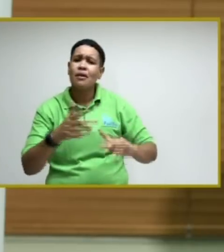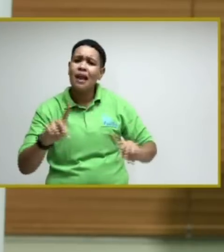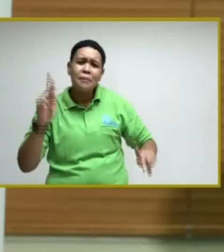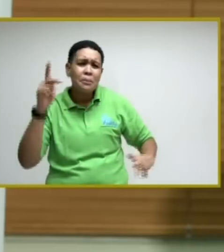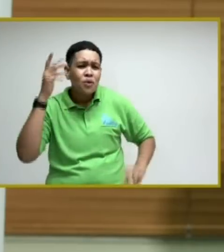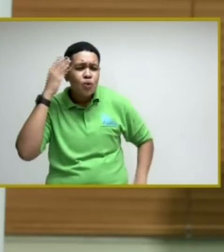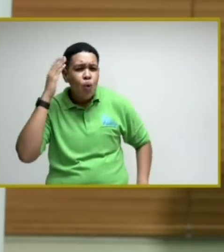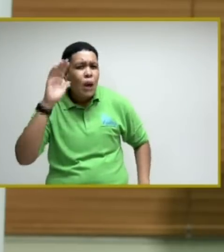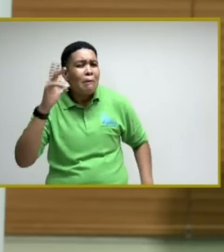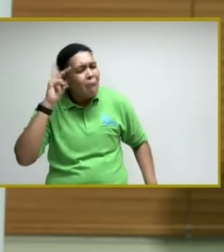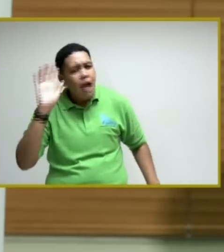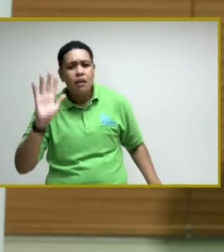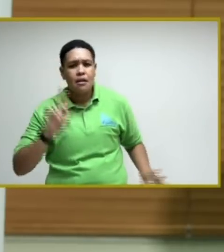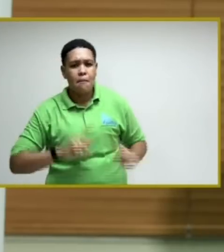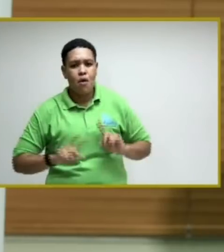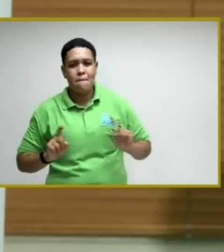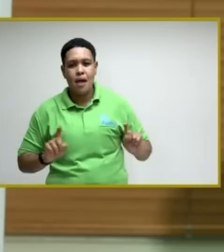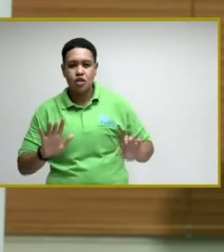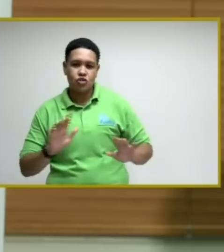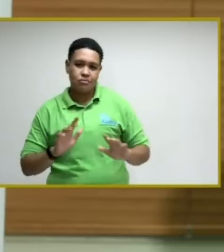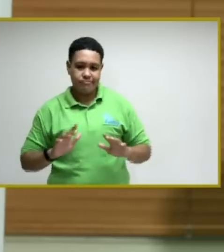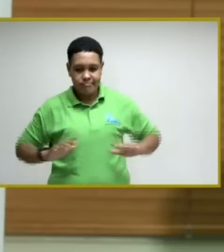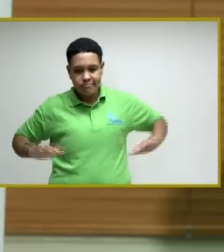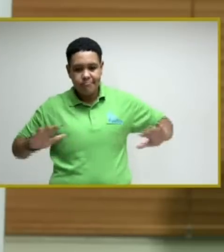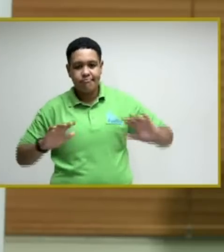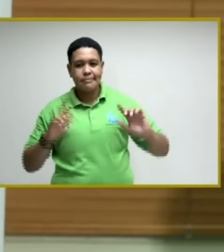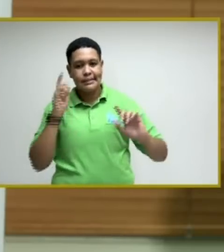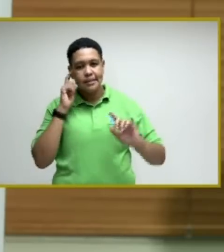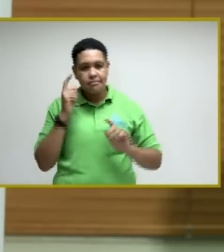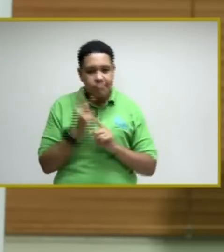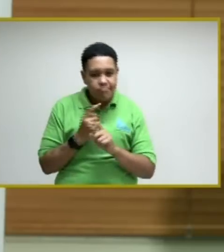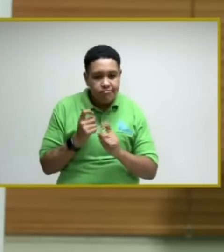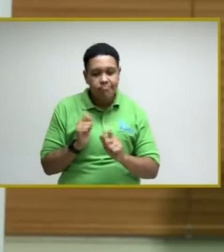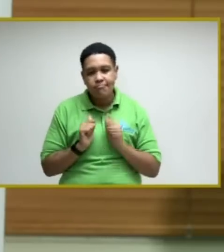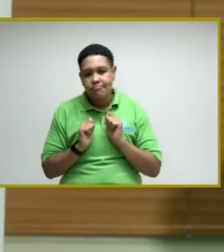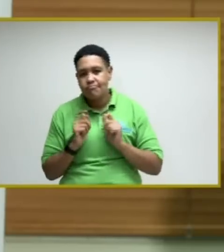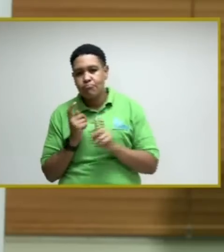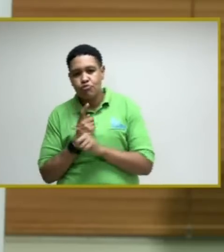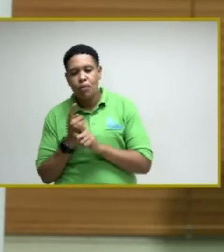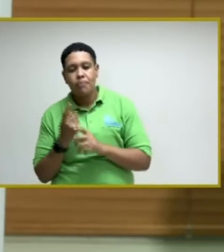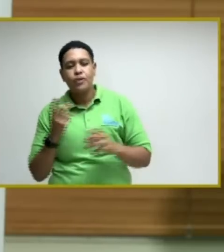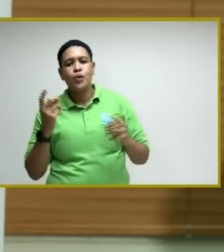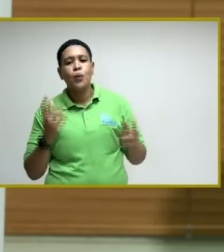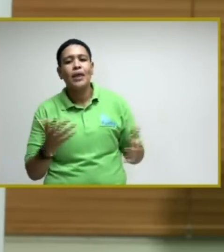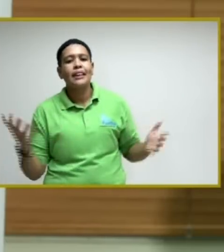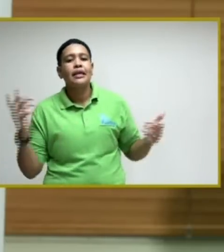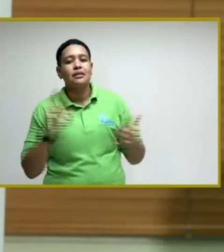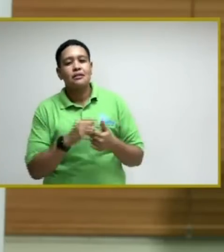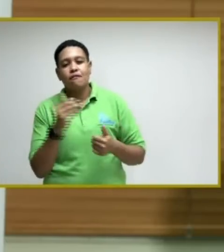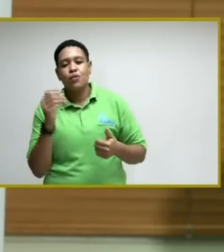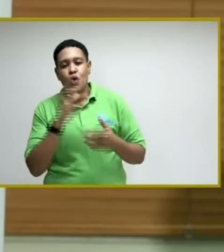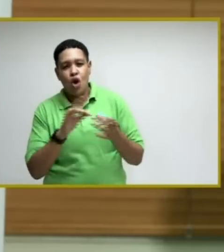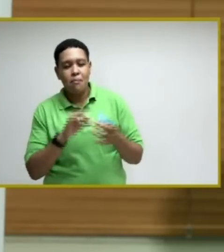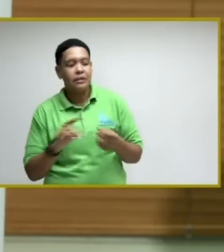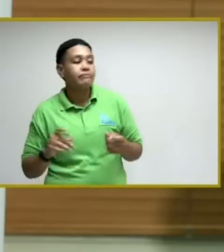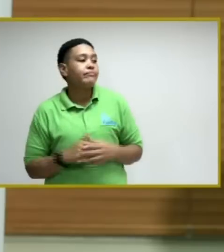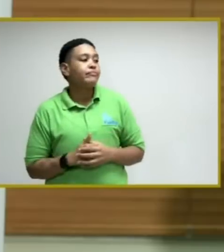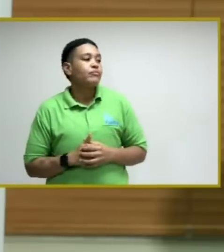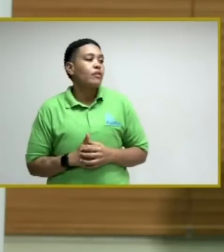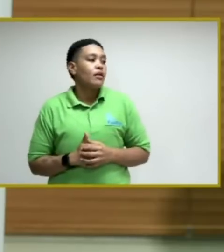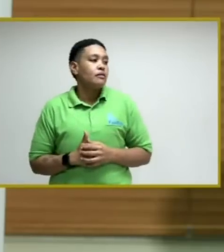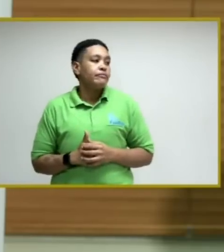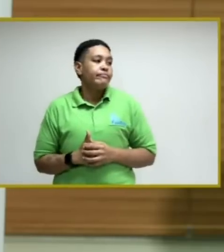as we continue to manage this process going forward. I'll take a couple of quick things. We are building